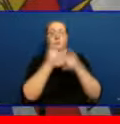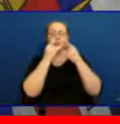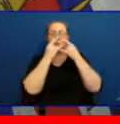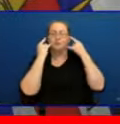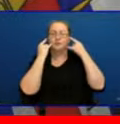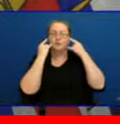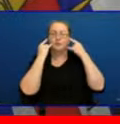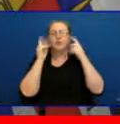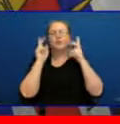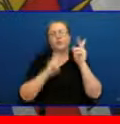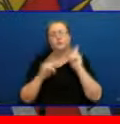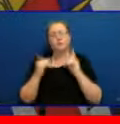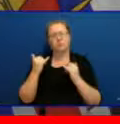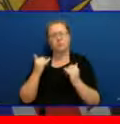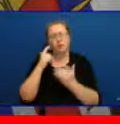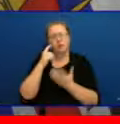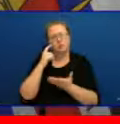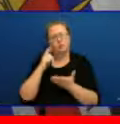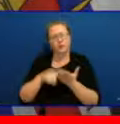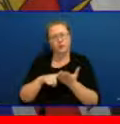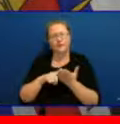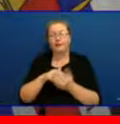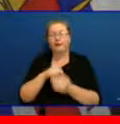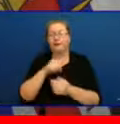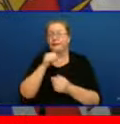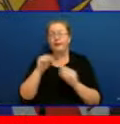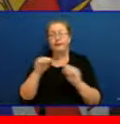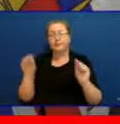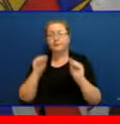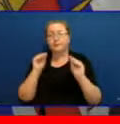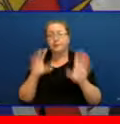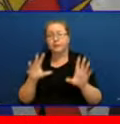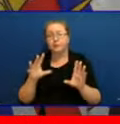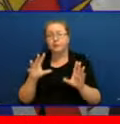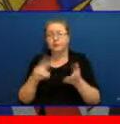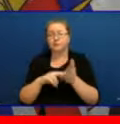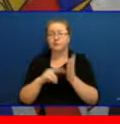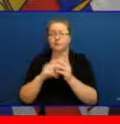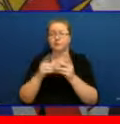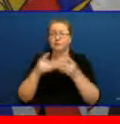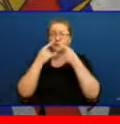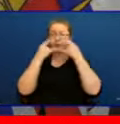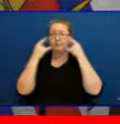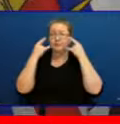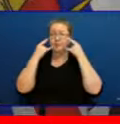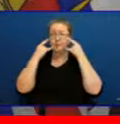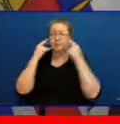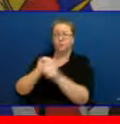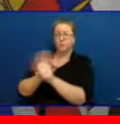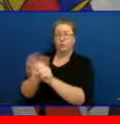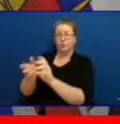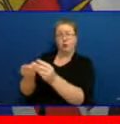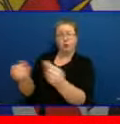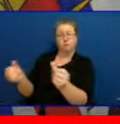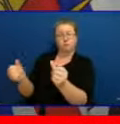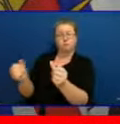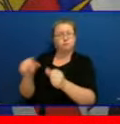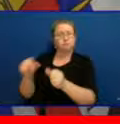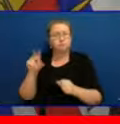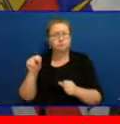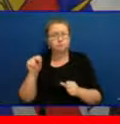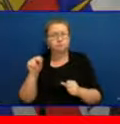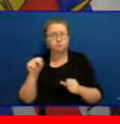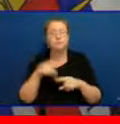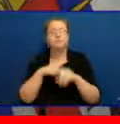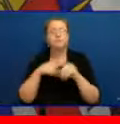it's an important issue right now. It's not a silver bullet that's going to stop all of this transmission. It is one in